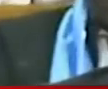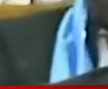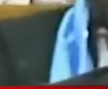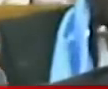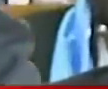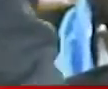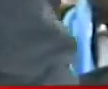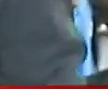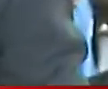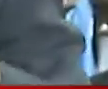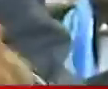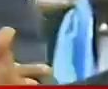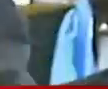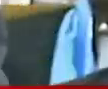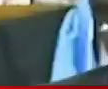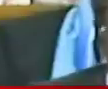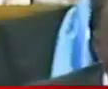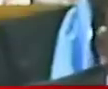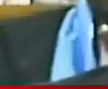Wakenya tumeona maisha mabaya hatujayaona.